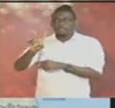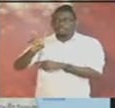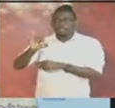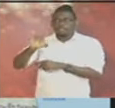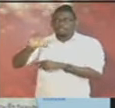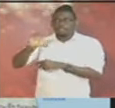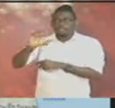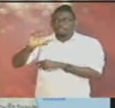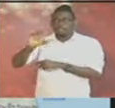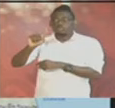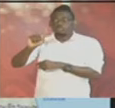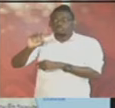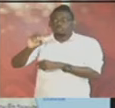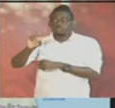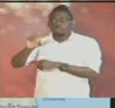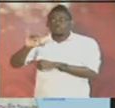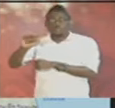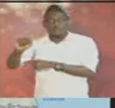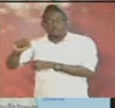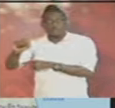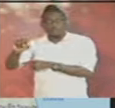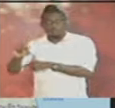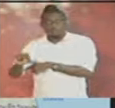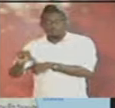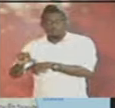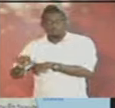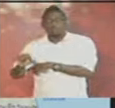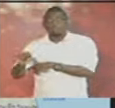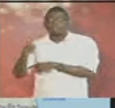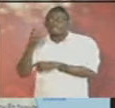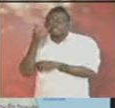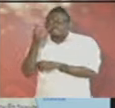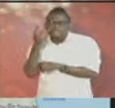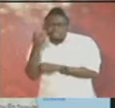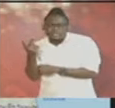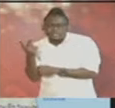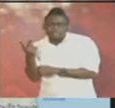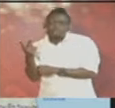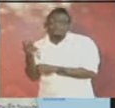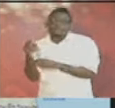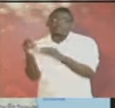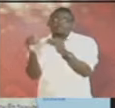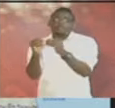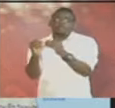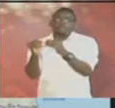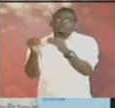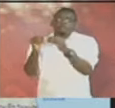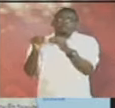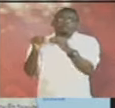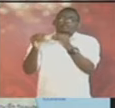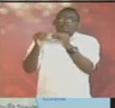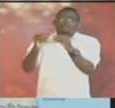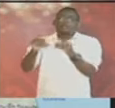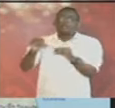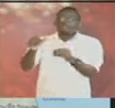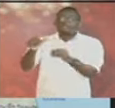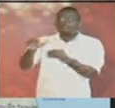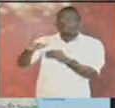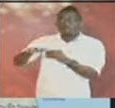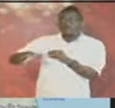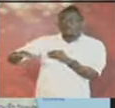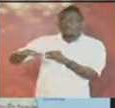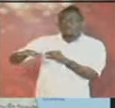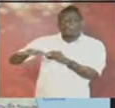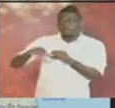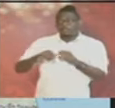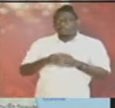George West to a lesser extent as well, we are seeing cases coming on more and more in those counties. So this speaks to the spillover